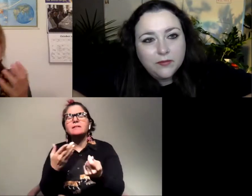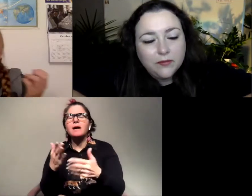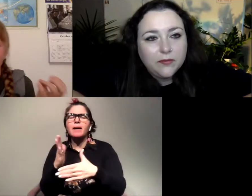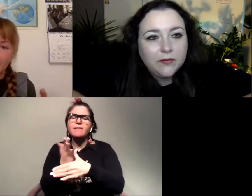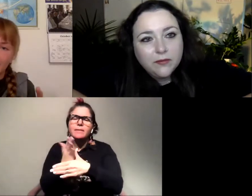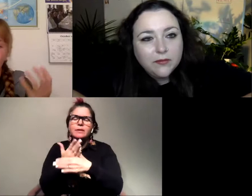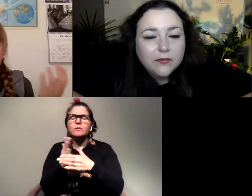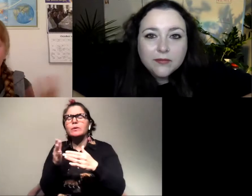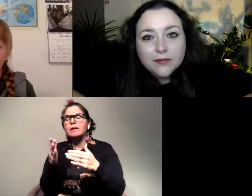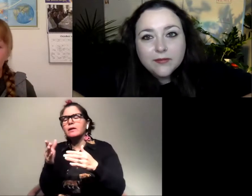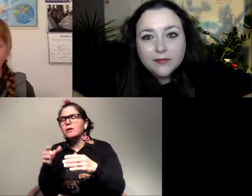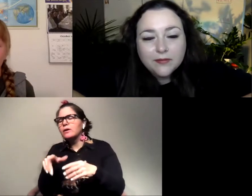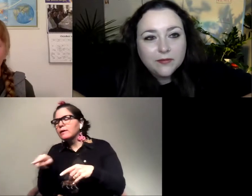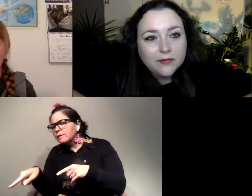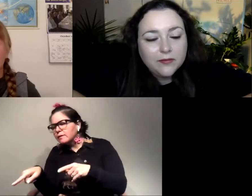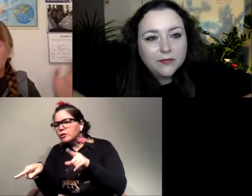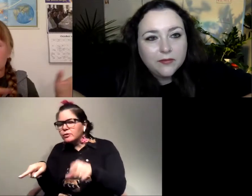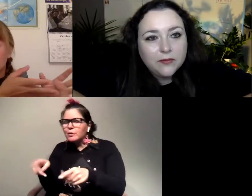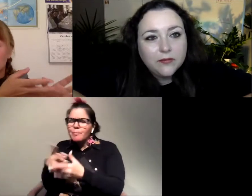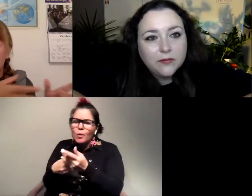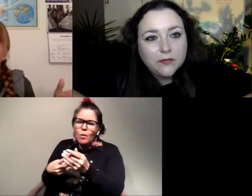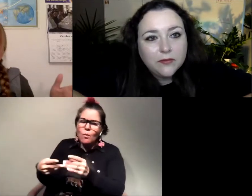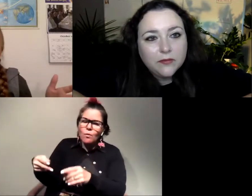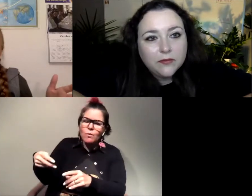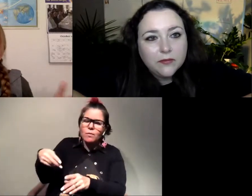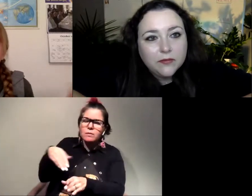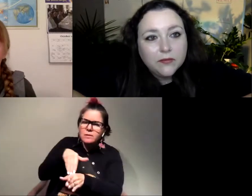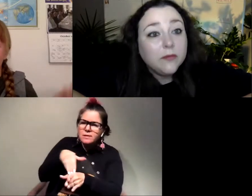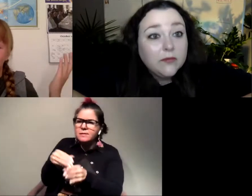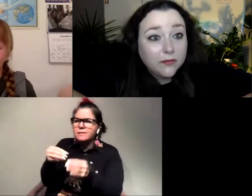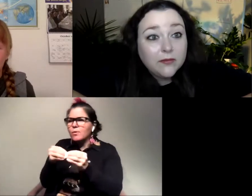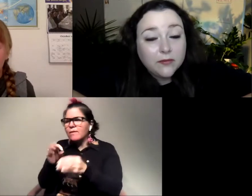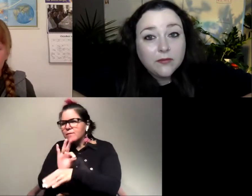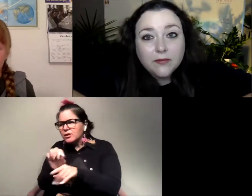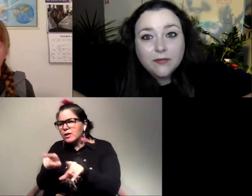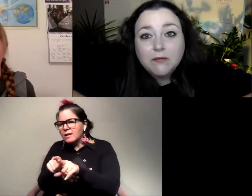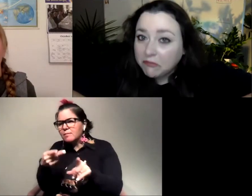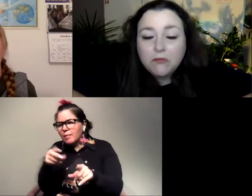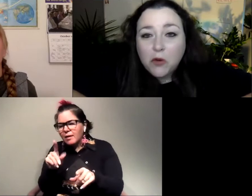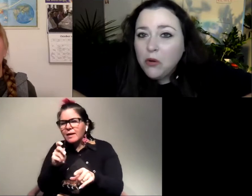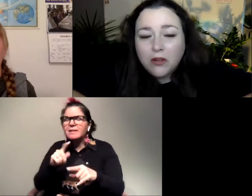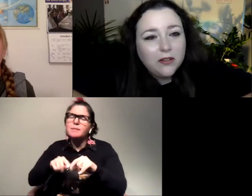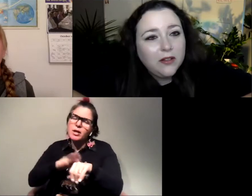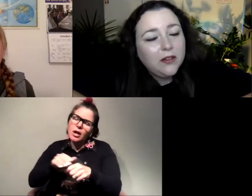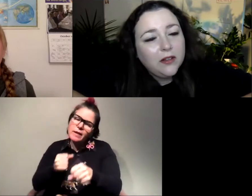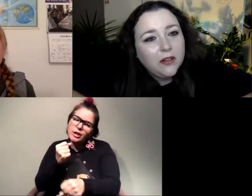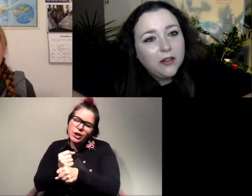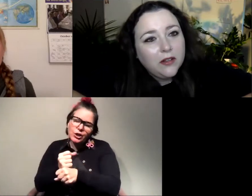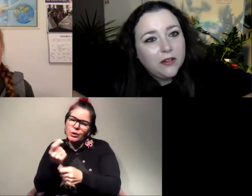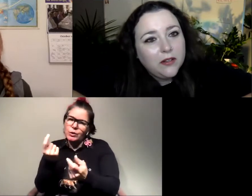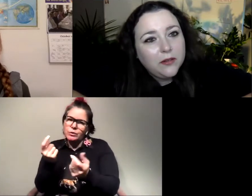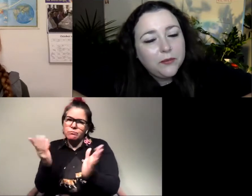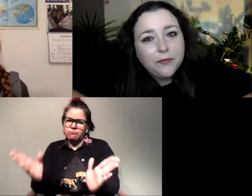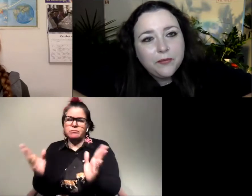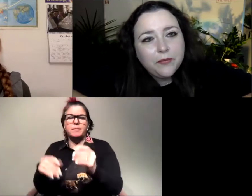kind of go either way, and they might function more as ponds or more as lakes depending on the time of year. Cool.